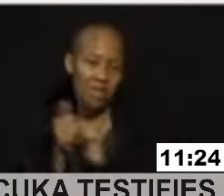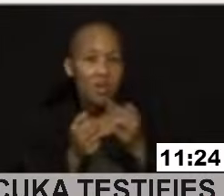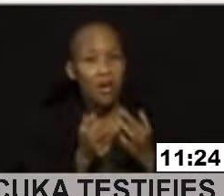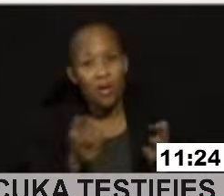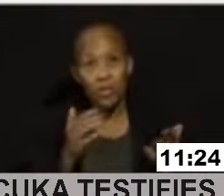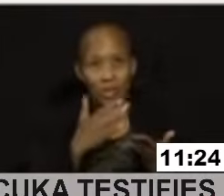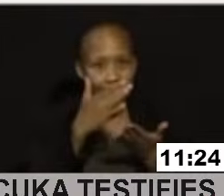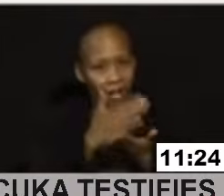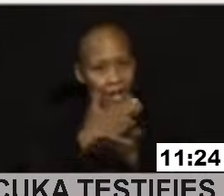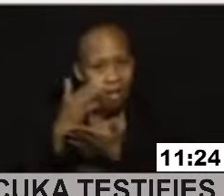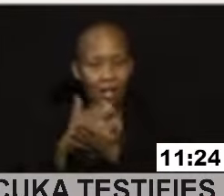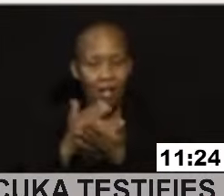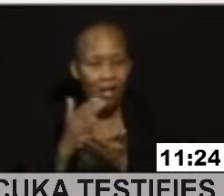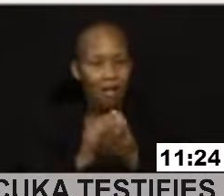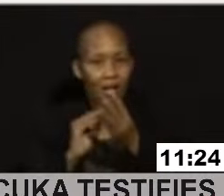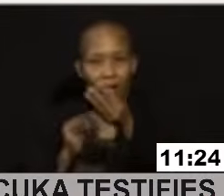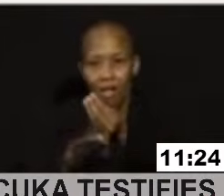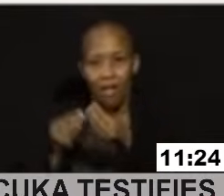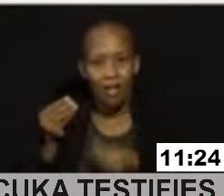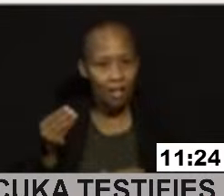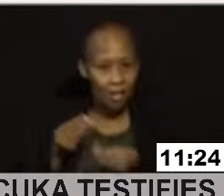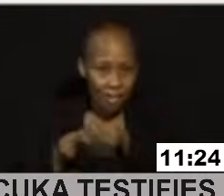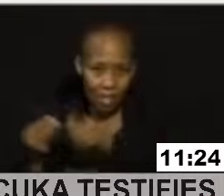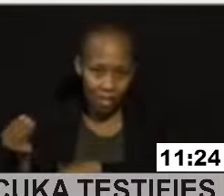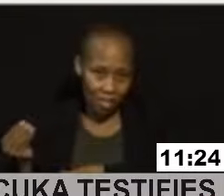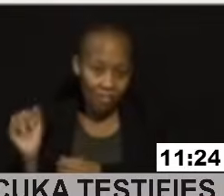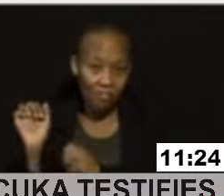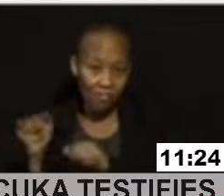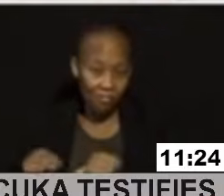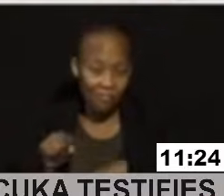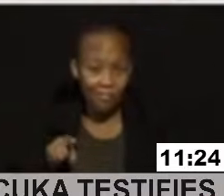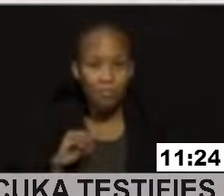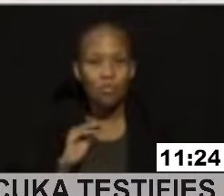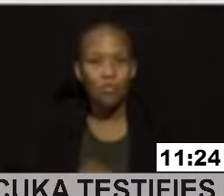limited. There was a problem.